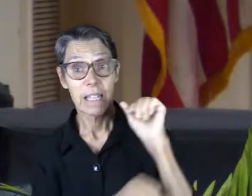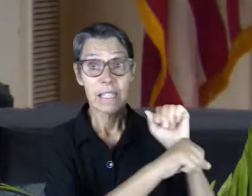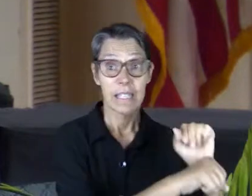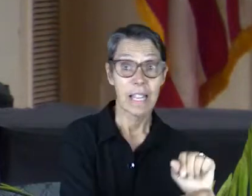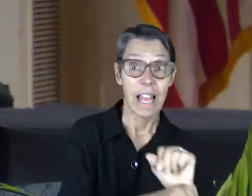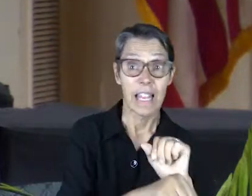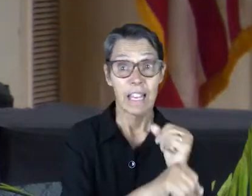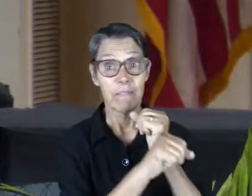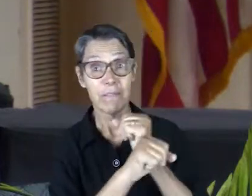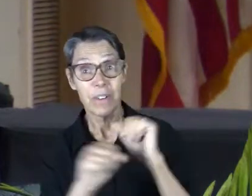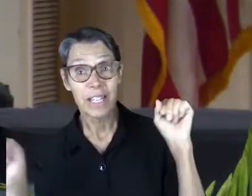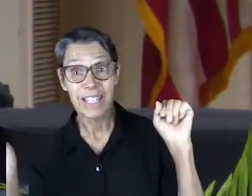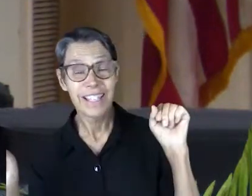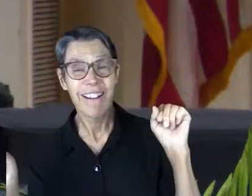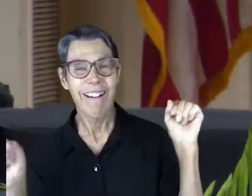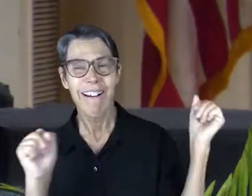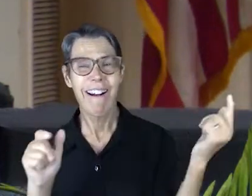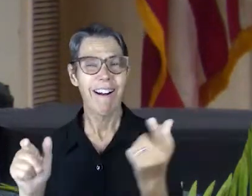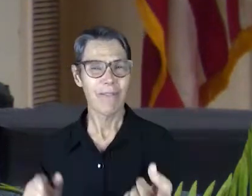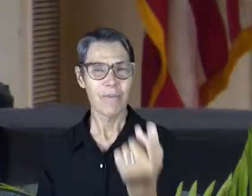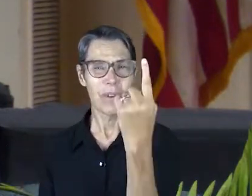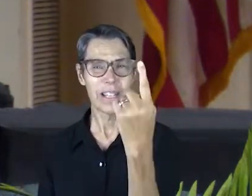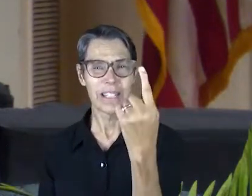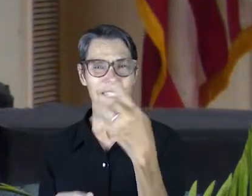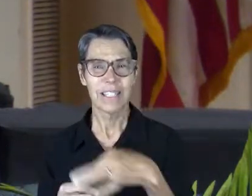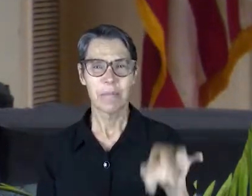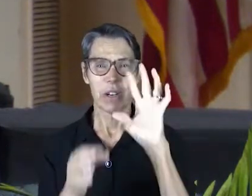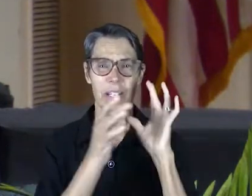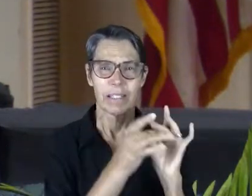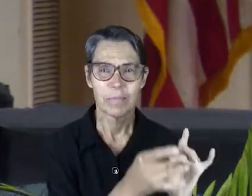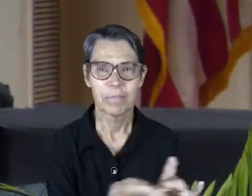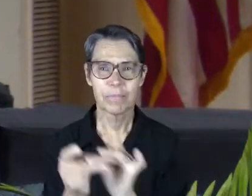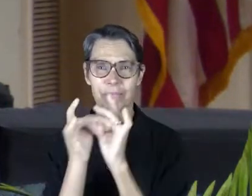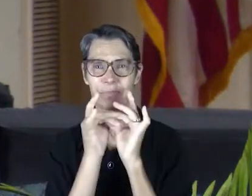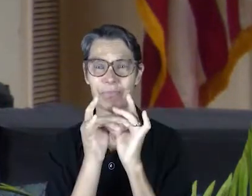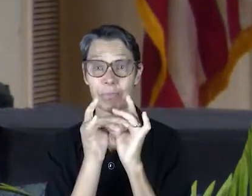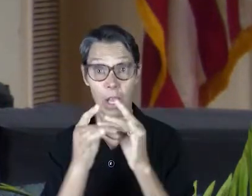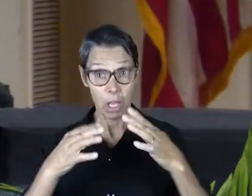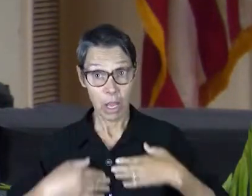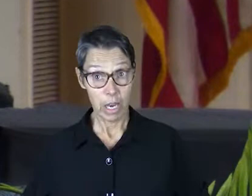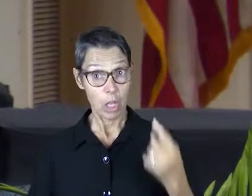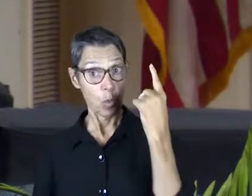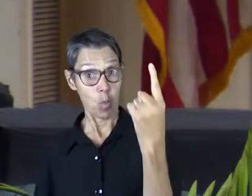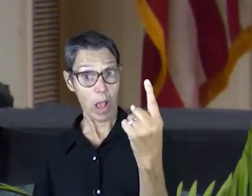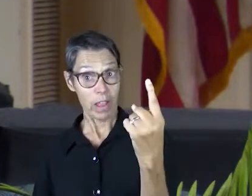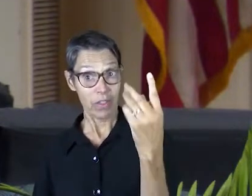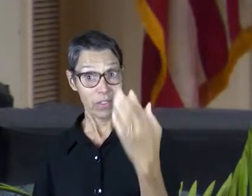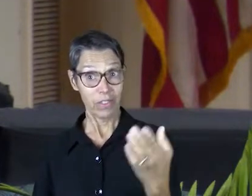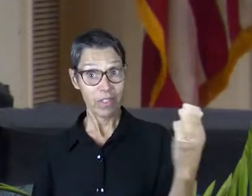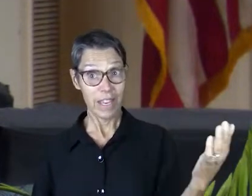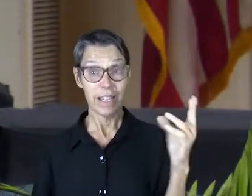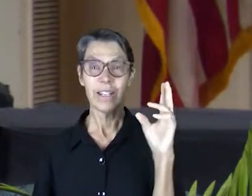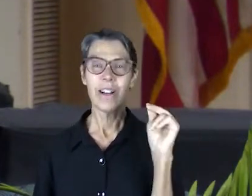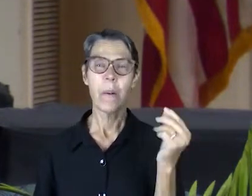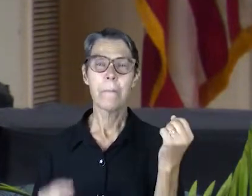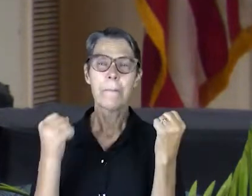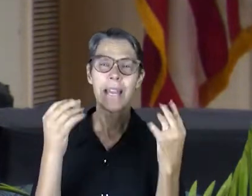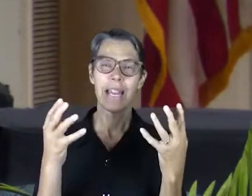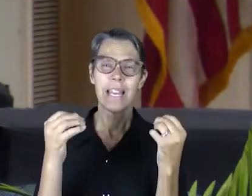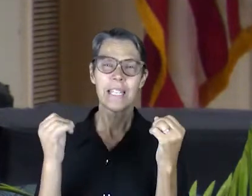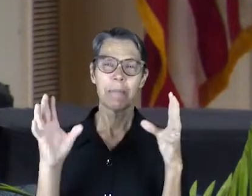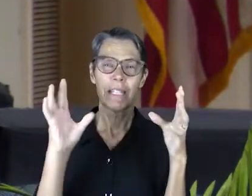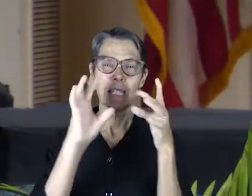Spirit. Indeed, the body does not consist of one member, but of many. May God